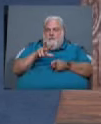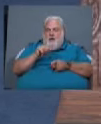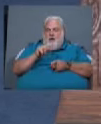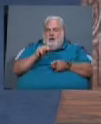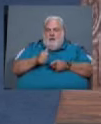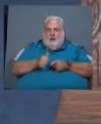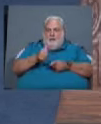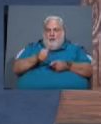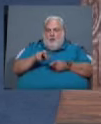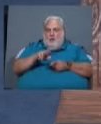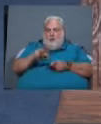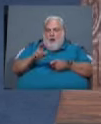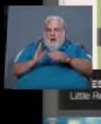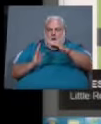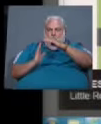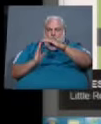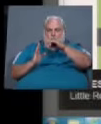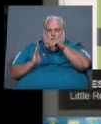shown here.